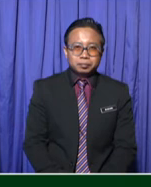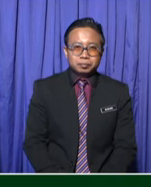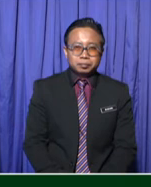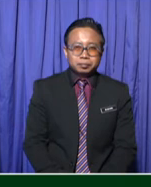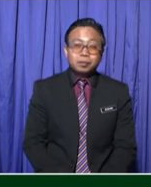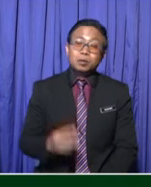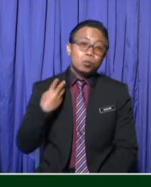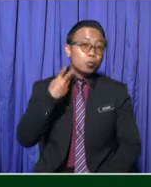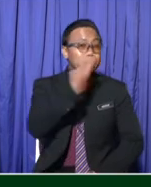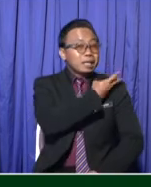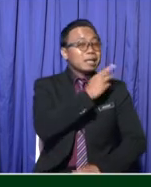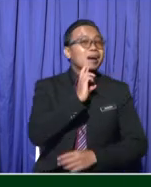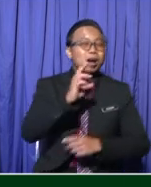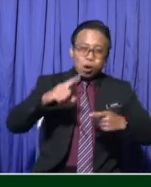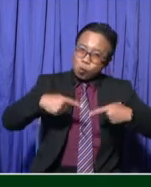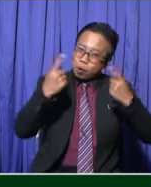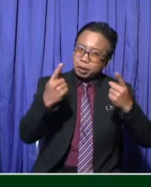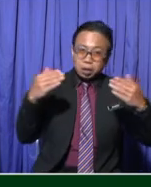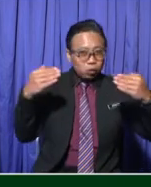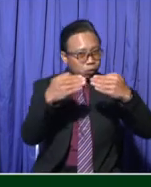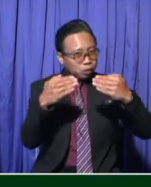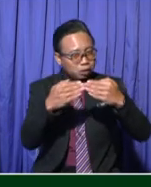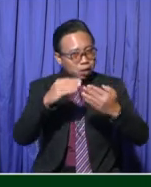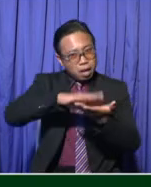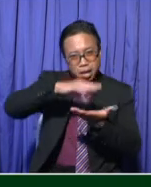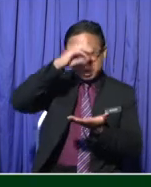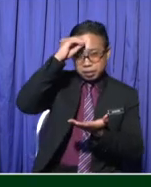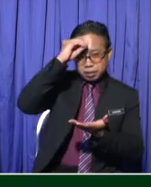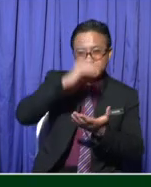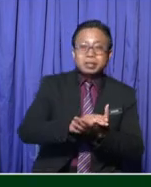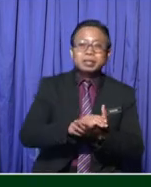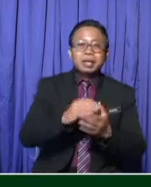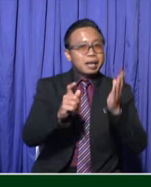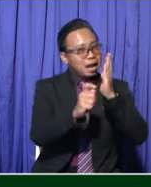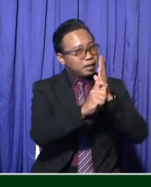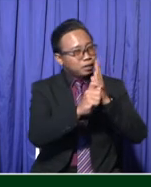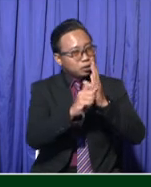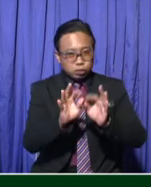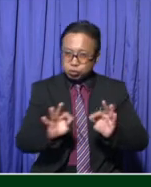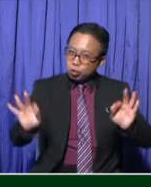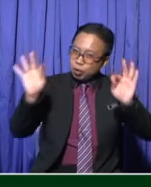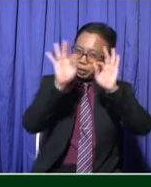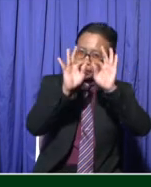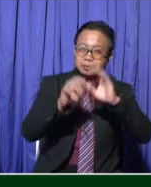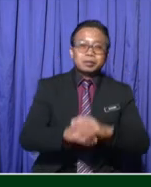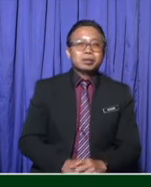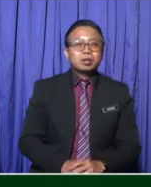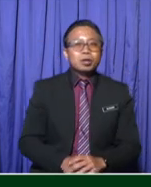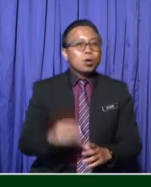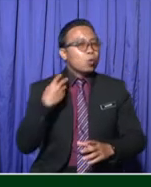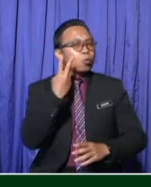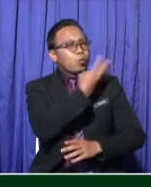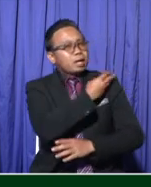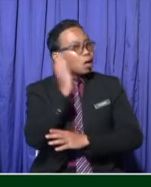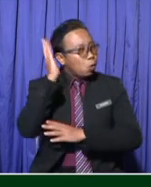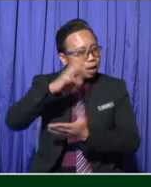We are going to continue our lesson with an addition story. We will learn